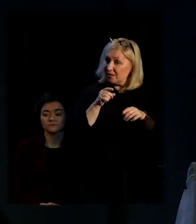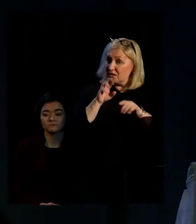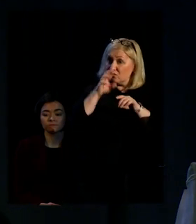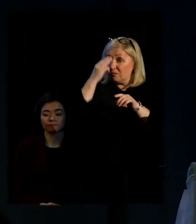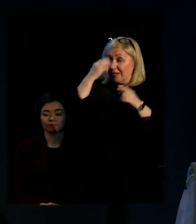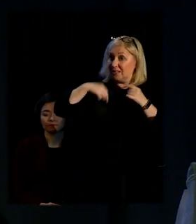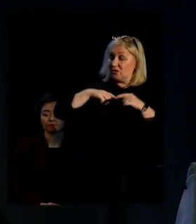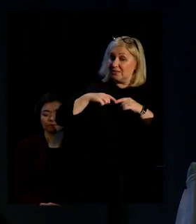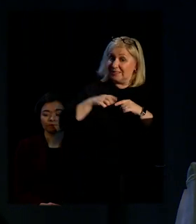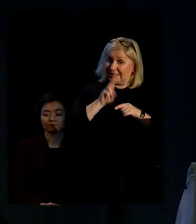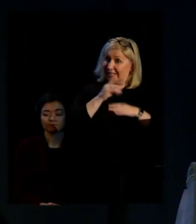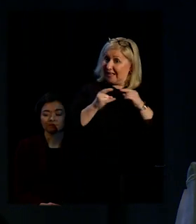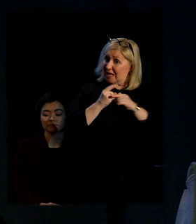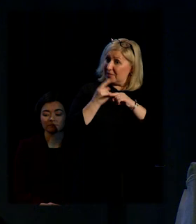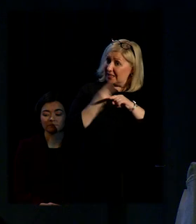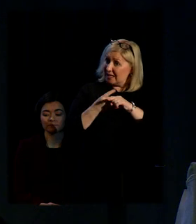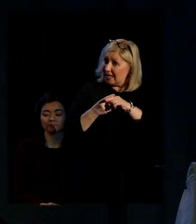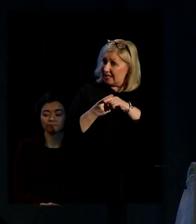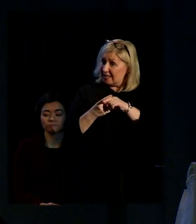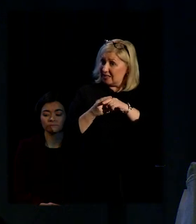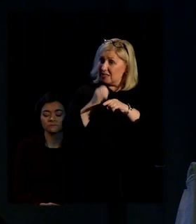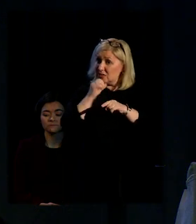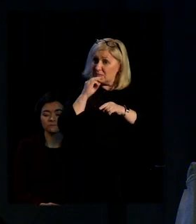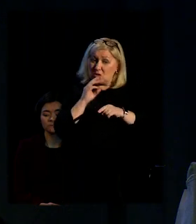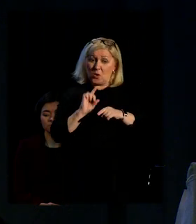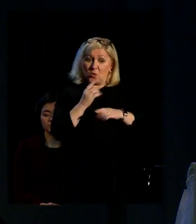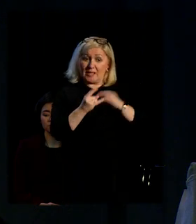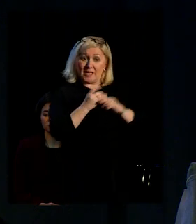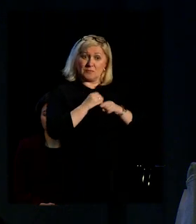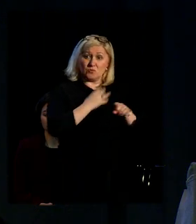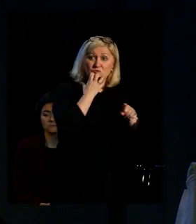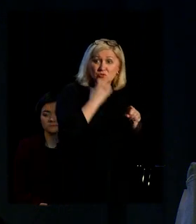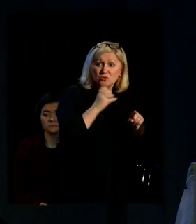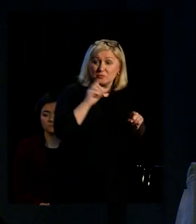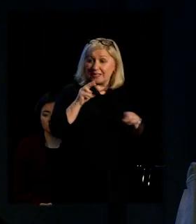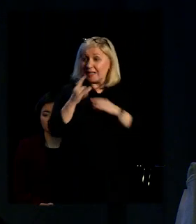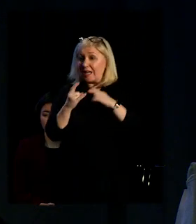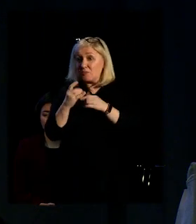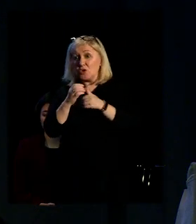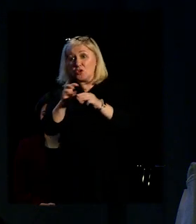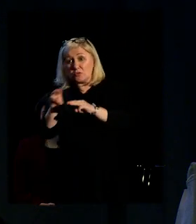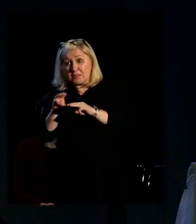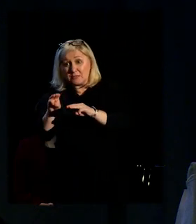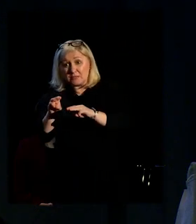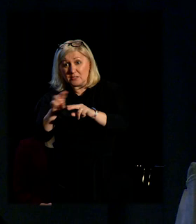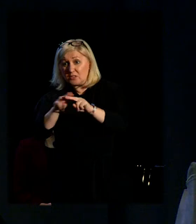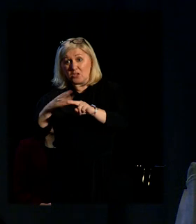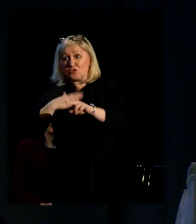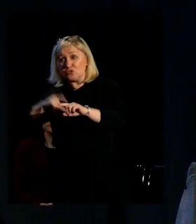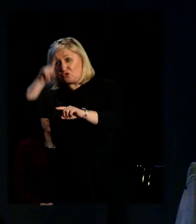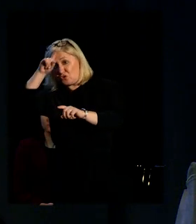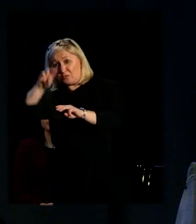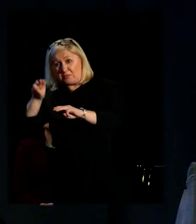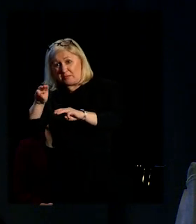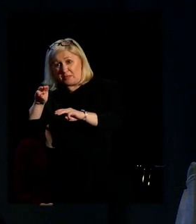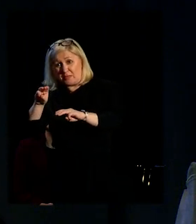again to others, not necessarily Jews, perpetrated by others, not necessarily Germans. We